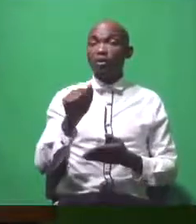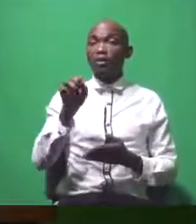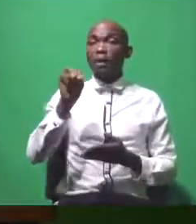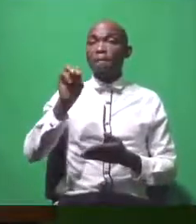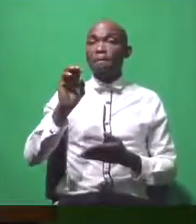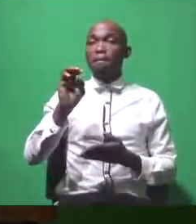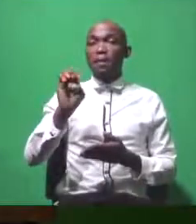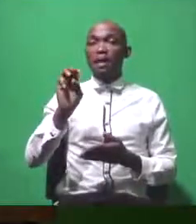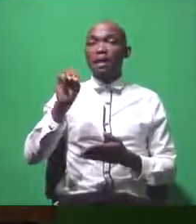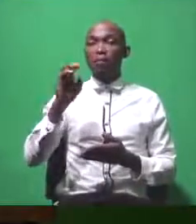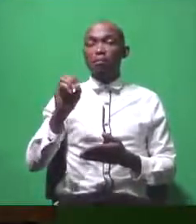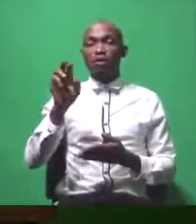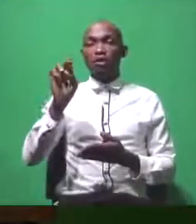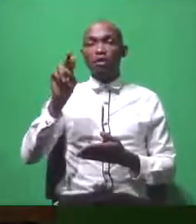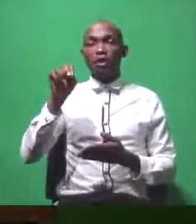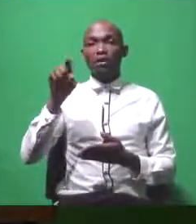memorandum